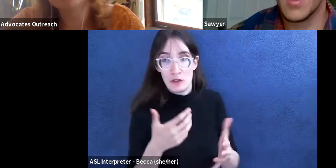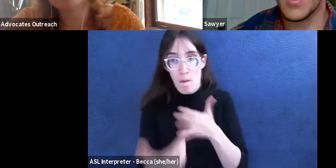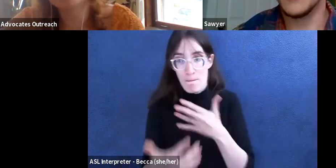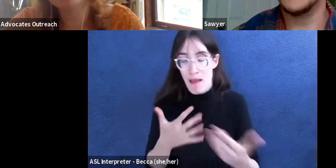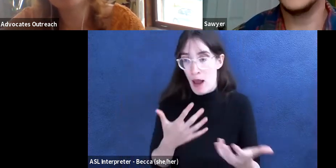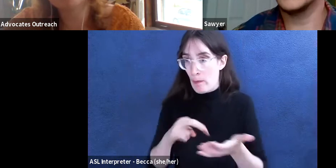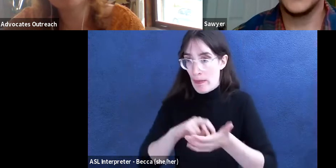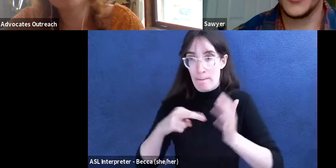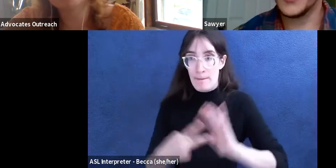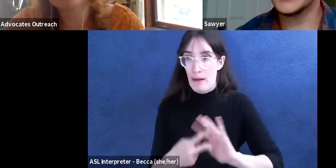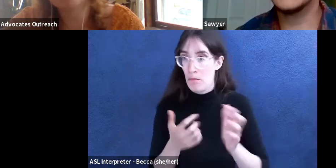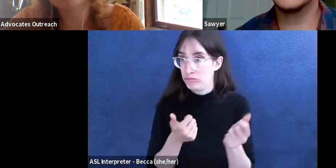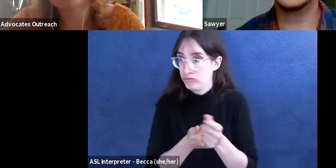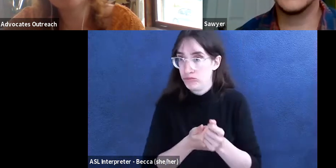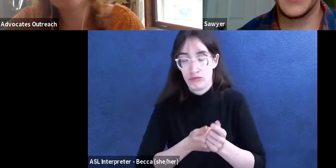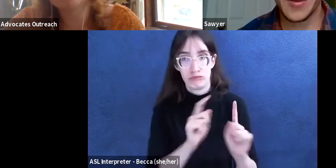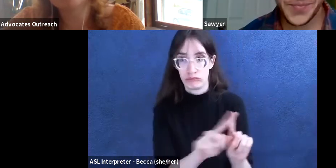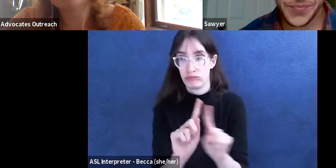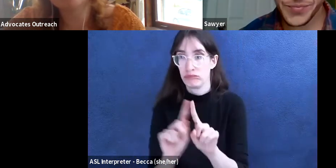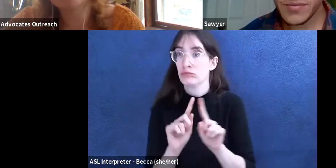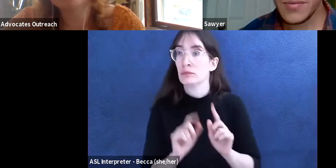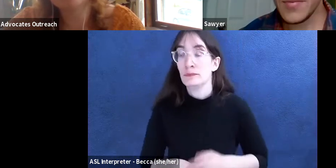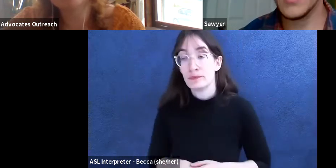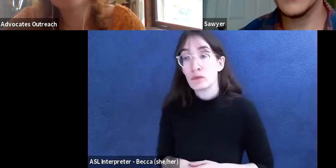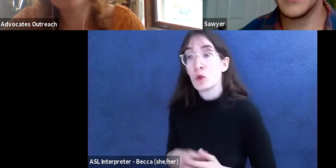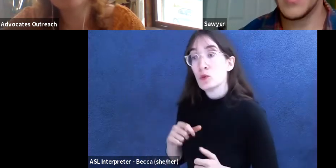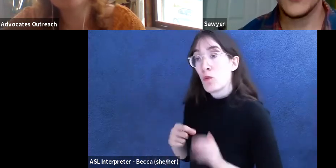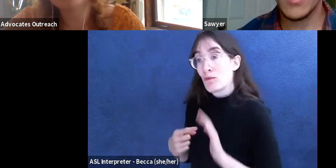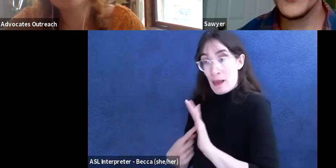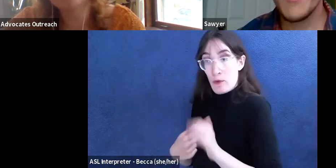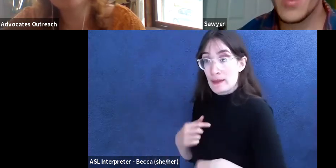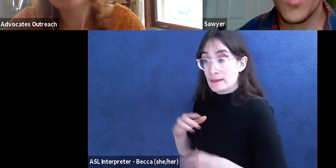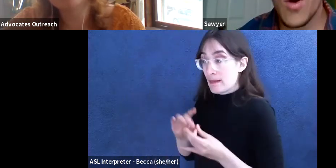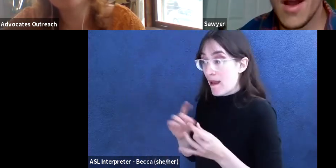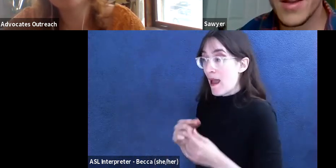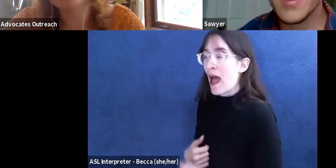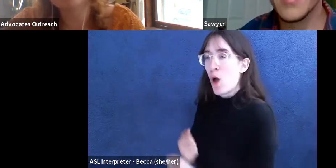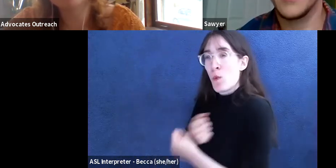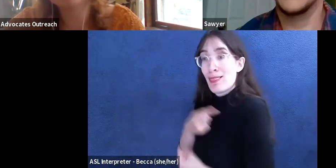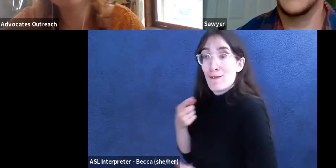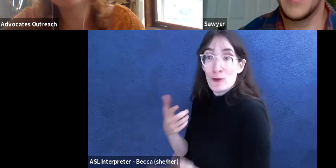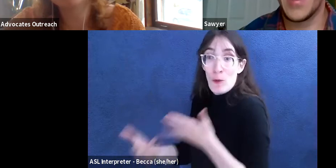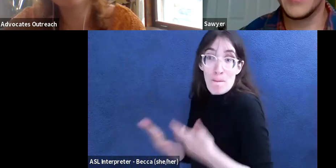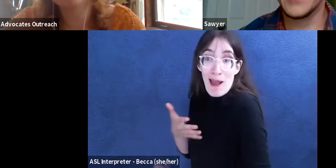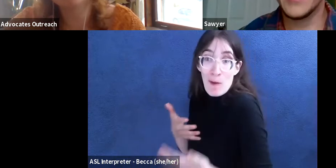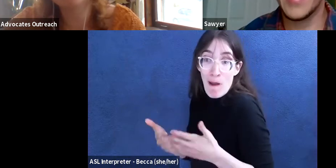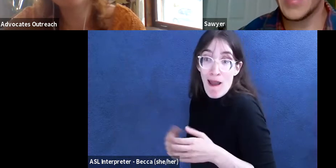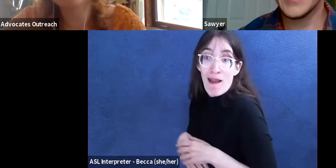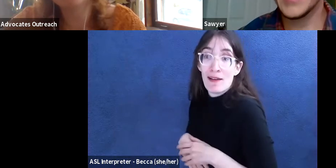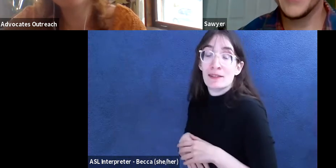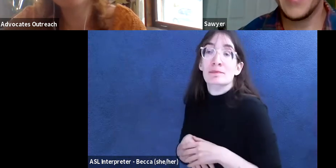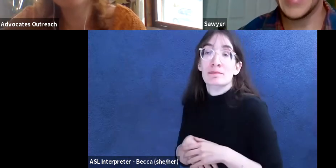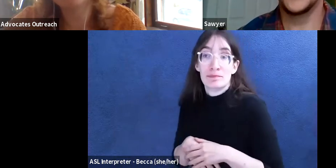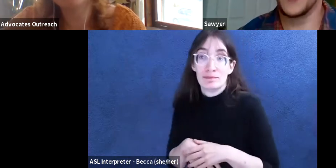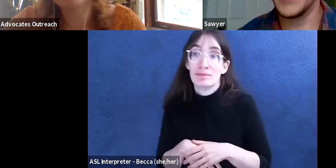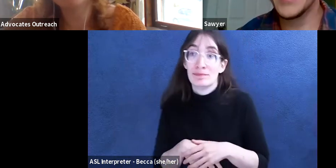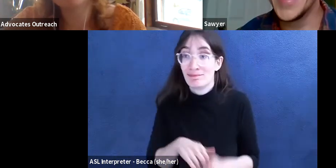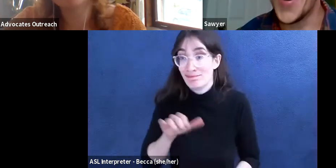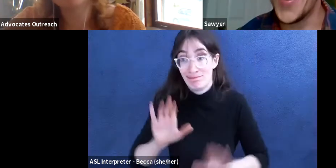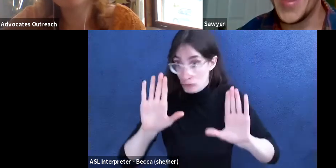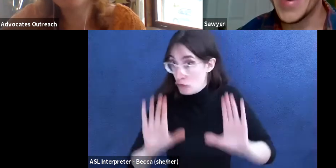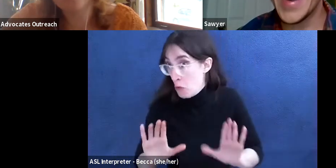about your child's identities. And so If you want your